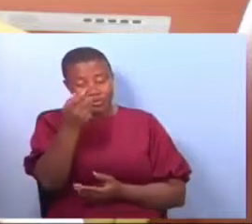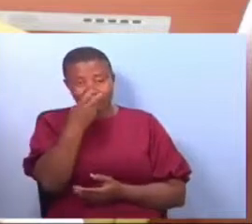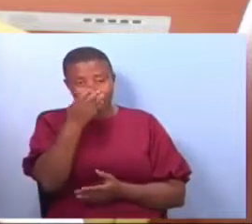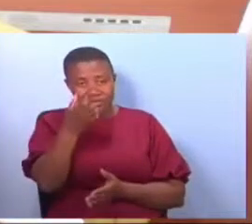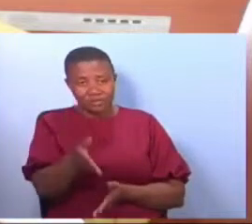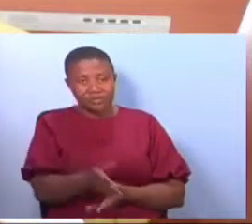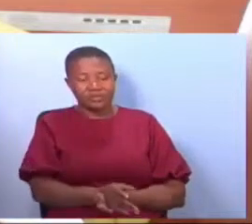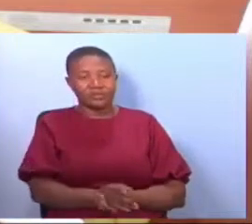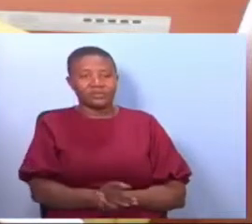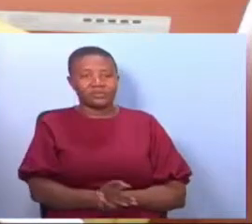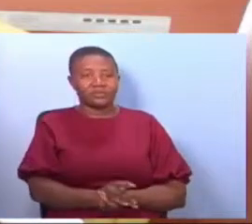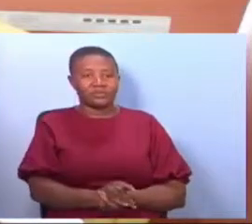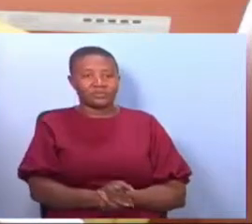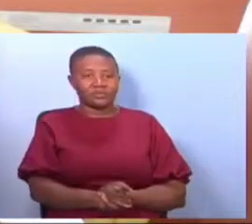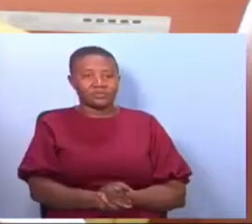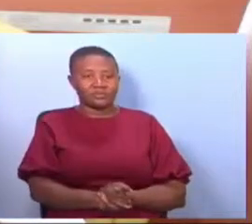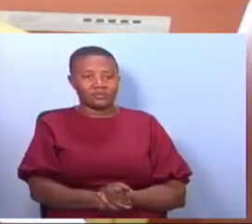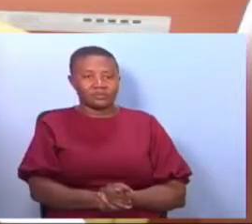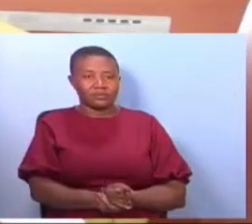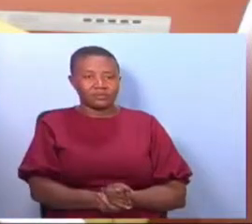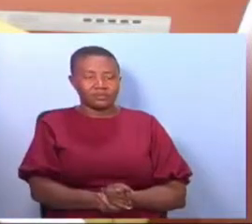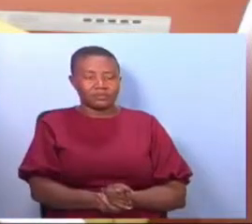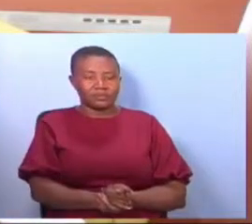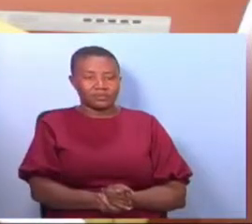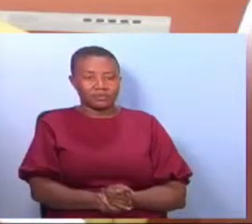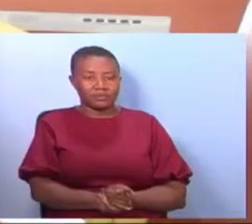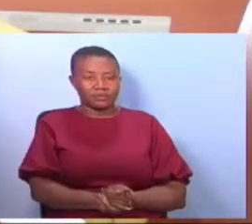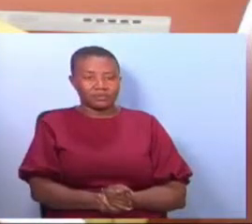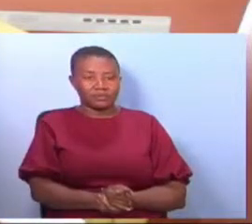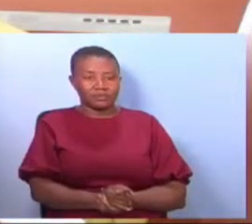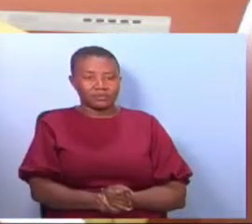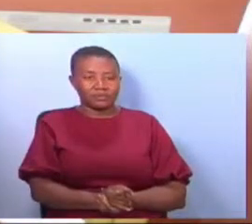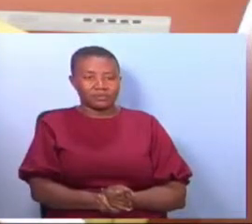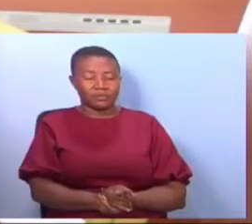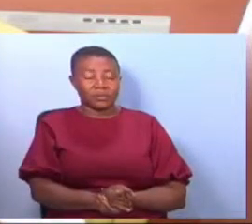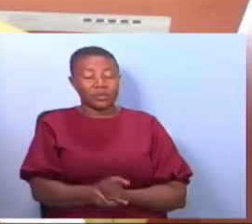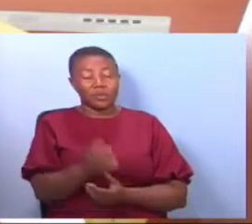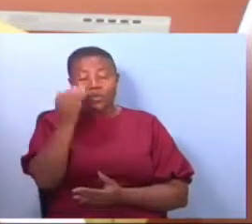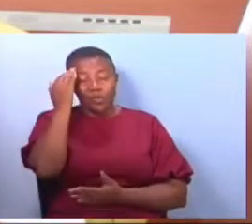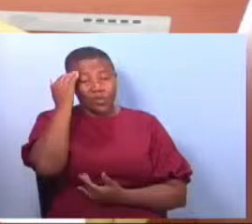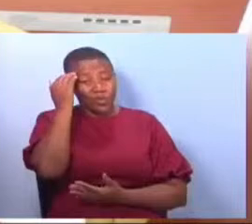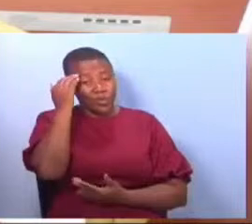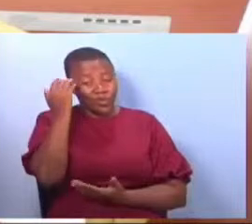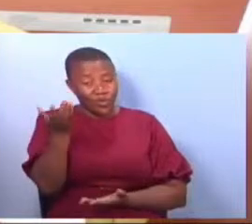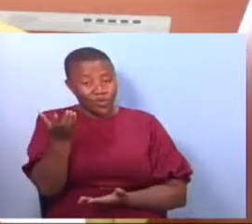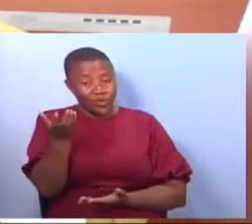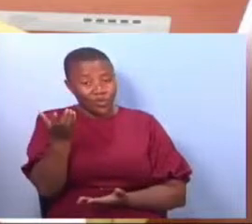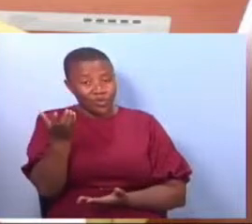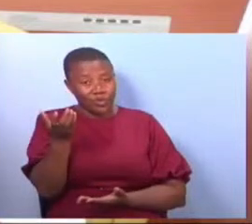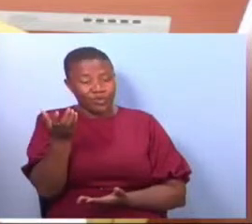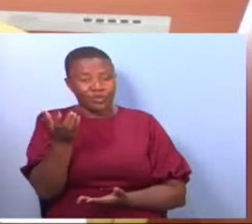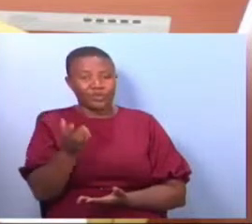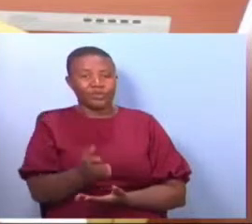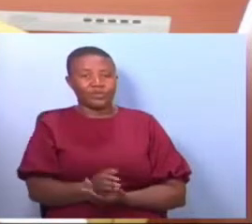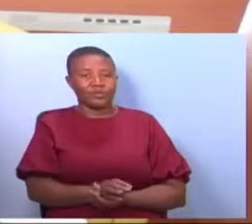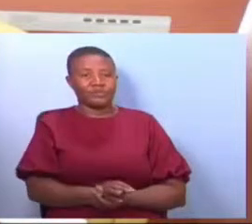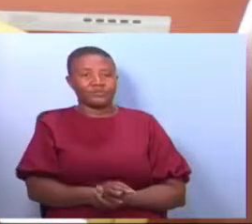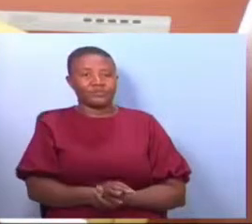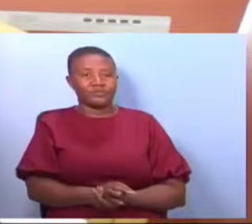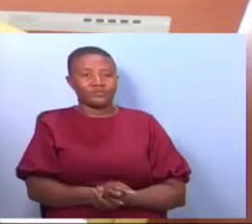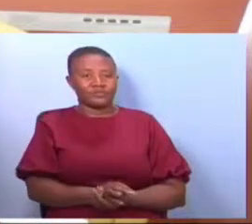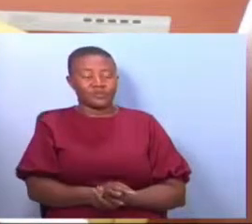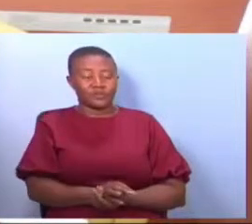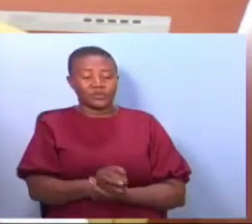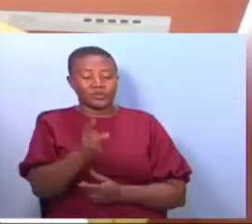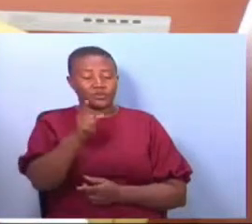Honorable Bernard Ayafo. Mr. Speaker, this is because of your current elevation and the